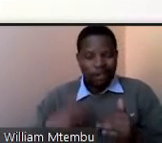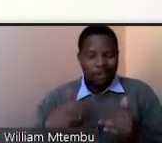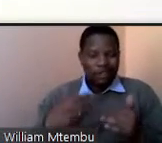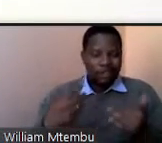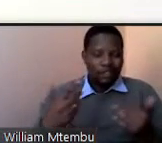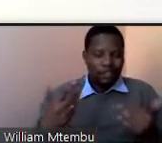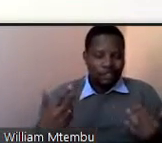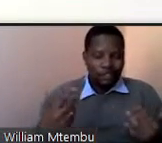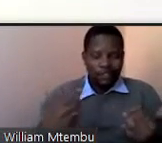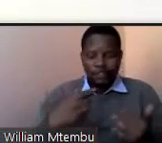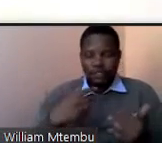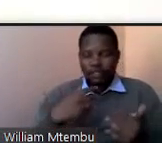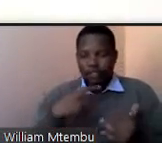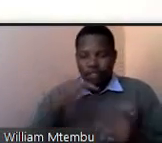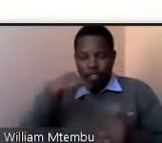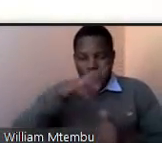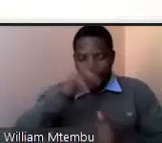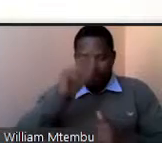many speakers